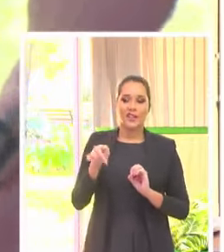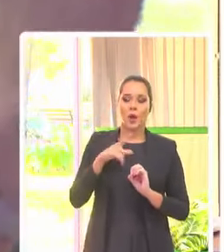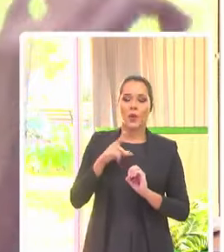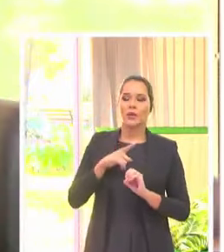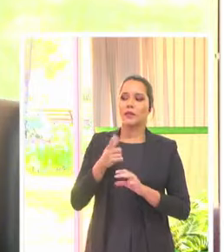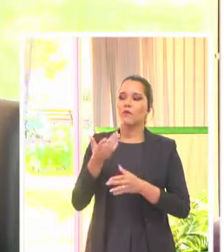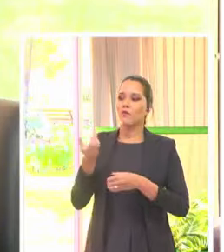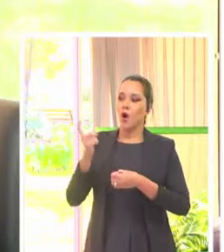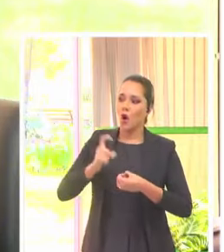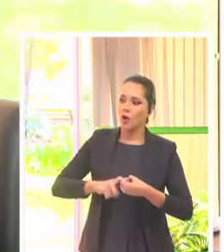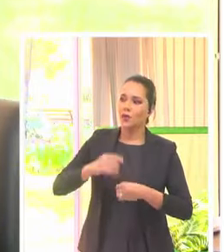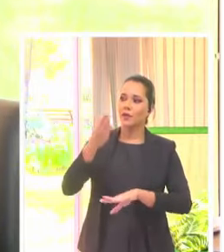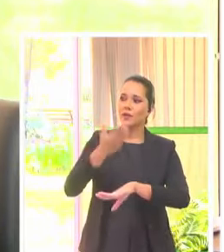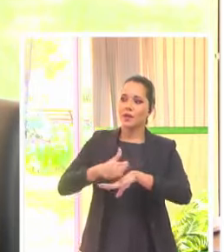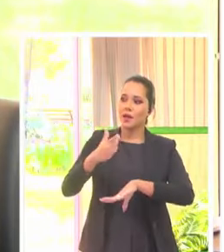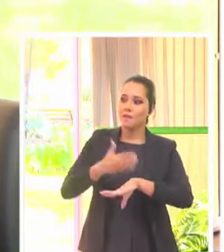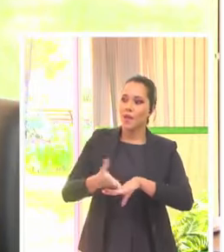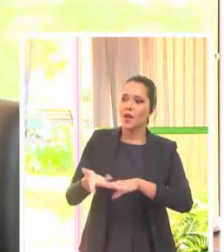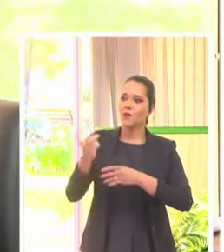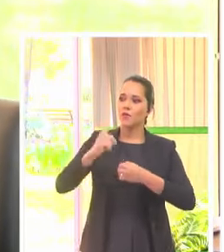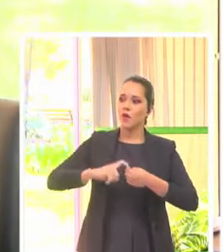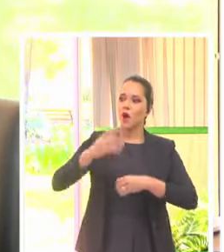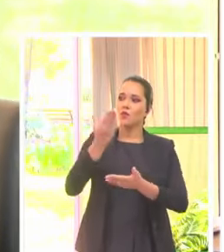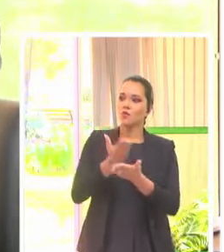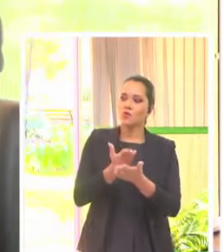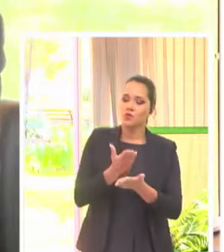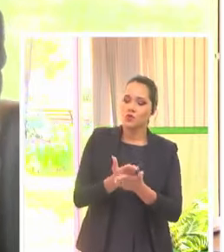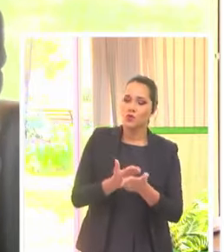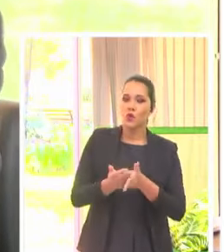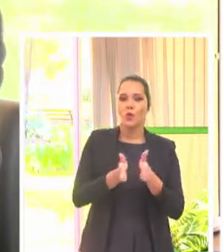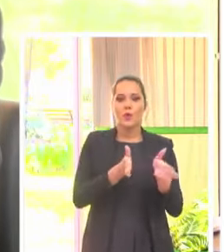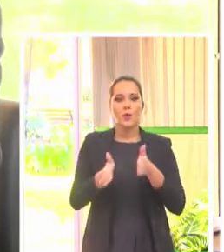more interdisciplinary approach, having